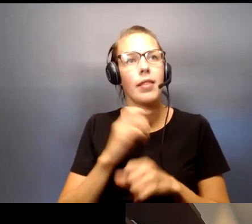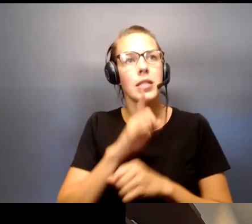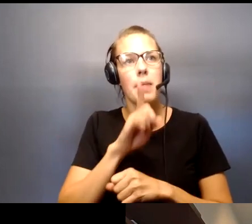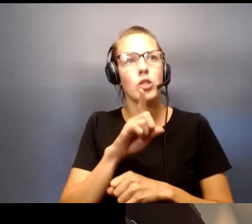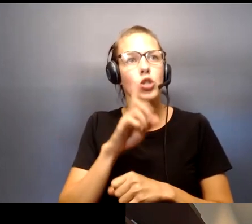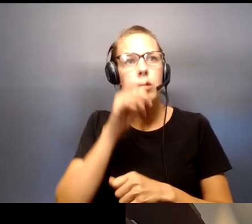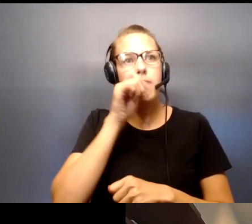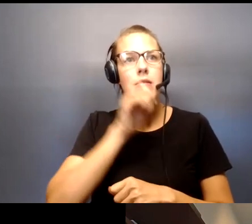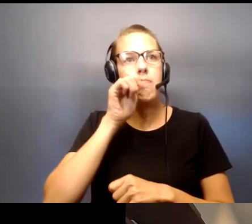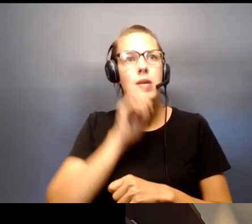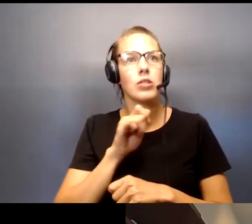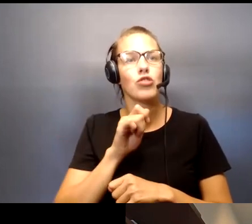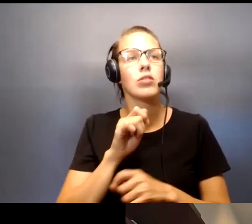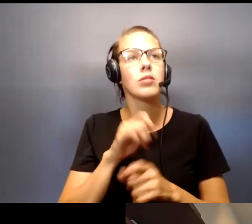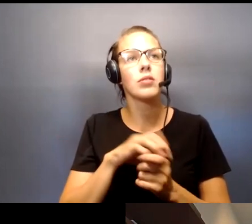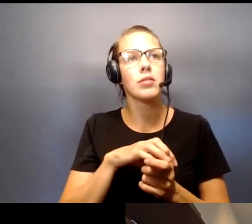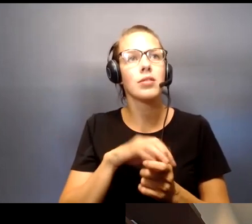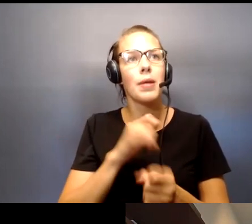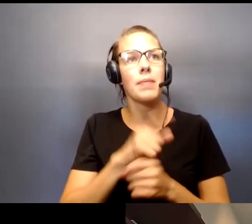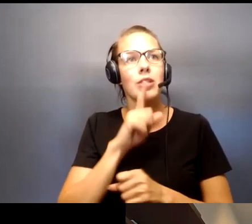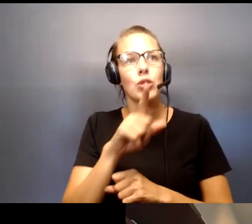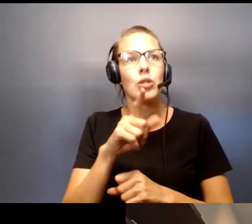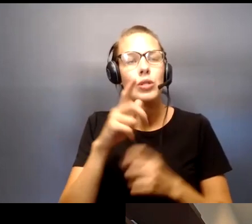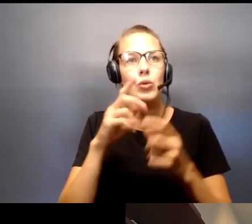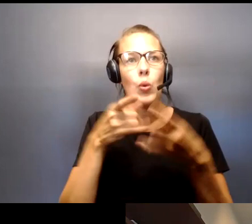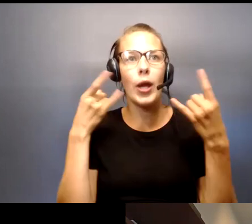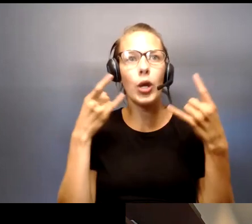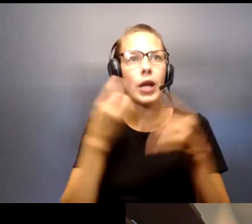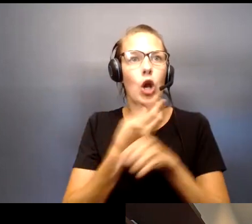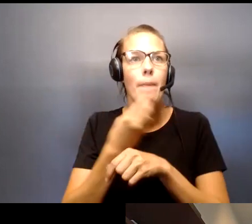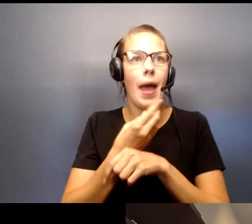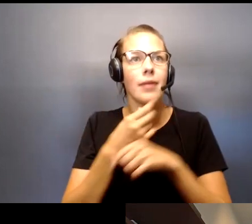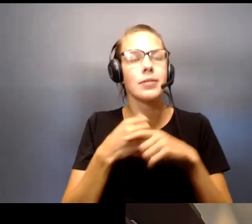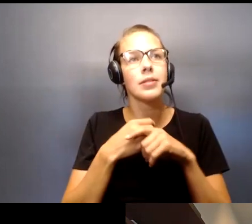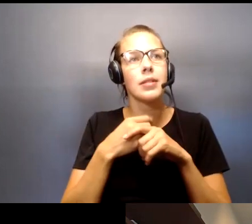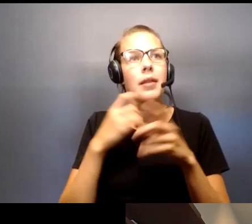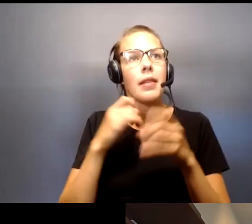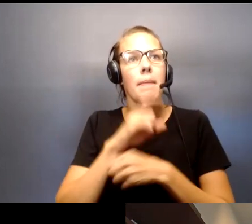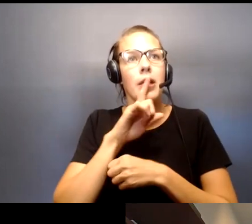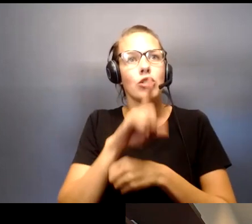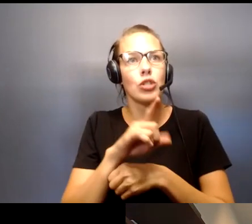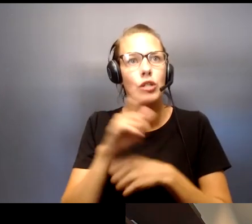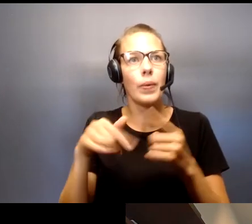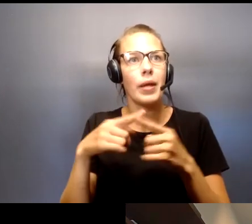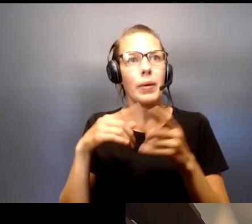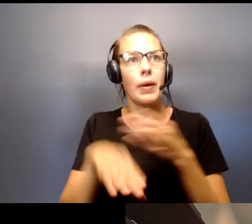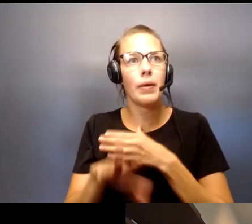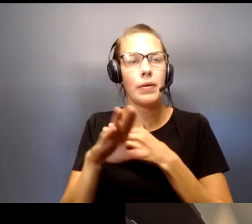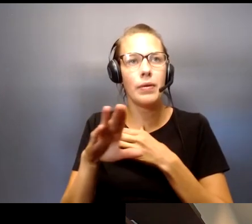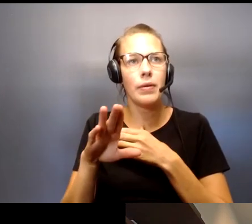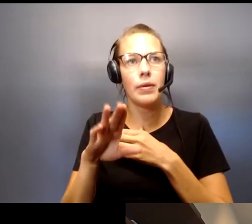being patient. Let's make sure that we're wearing our masks. Let's make sure that when we go into a